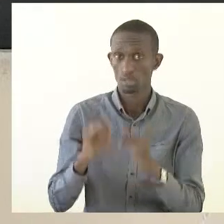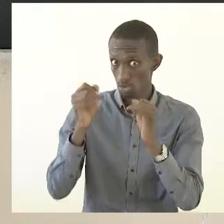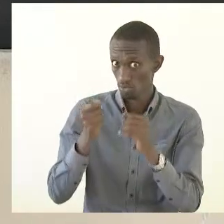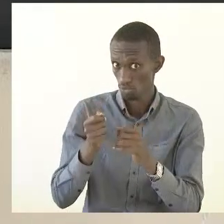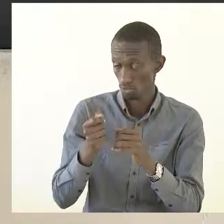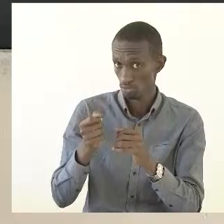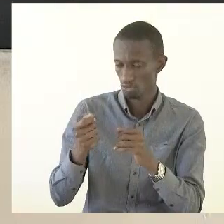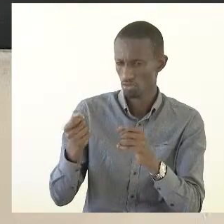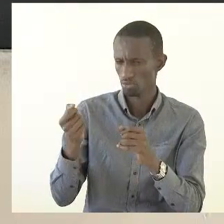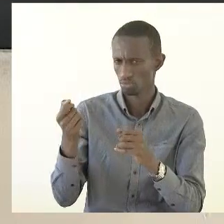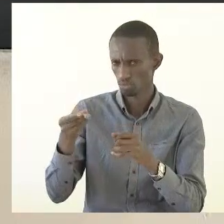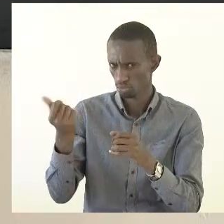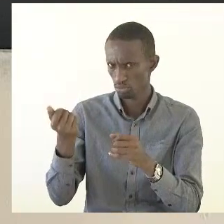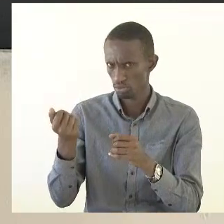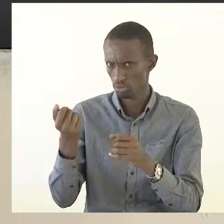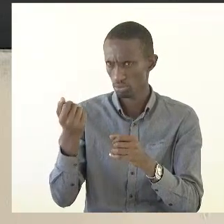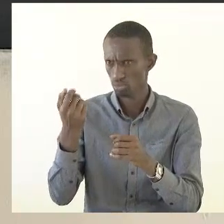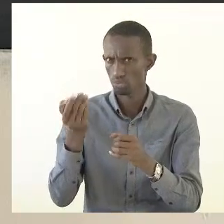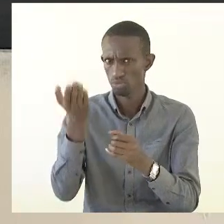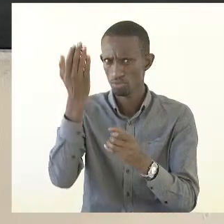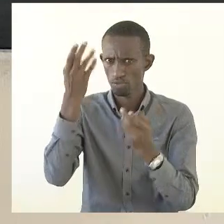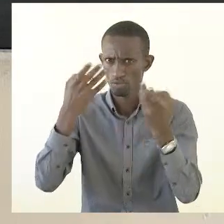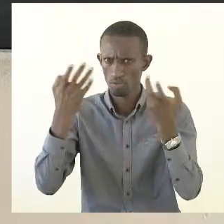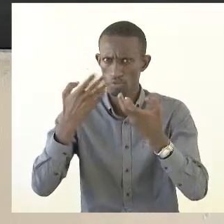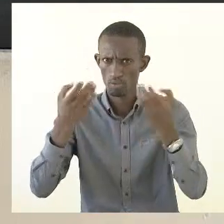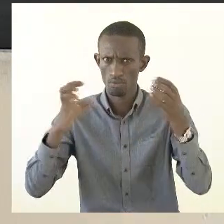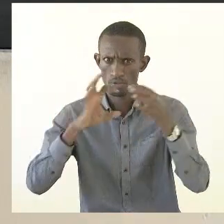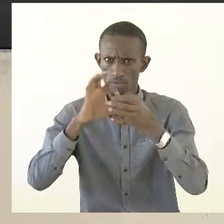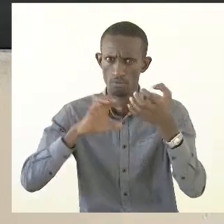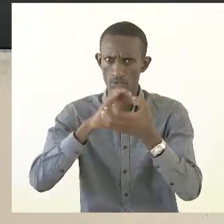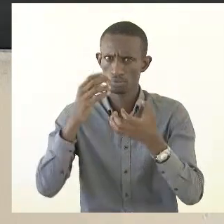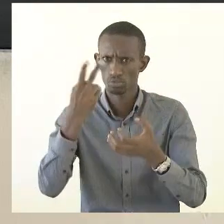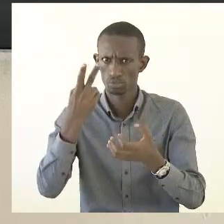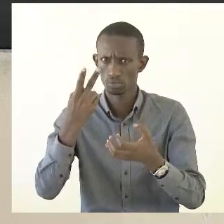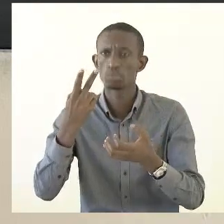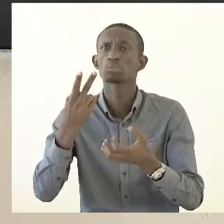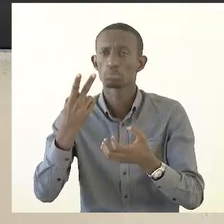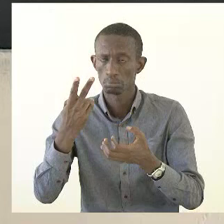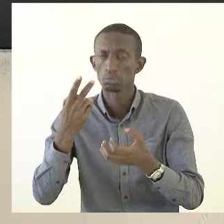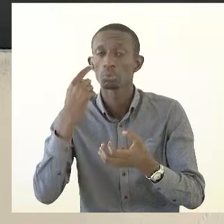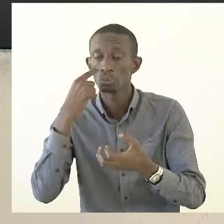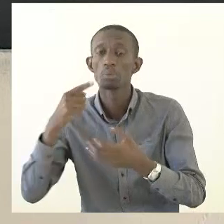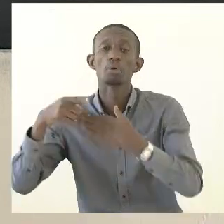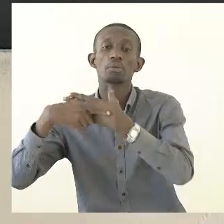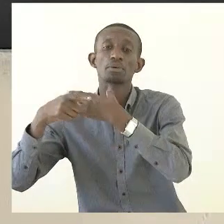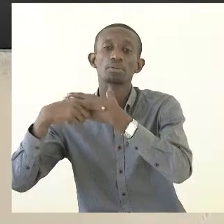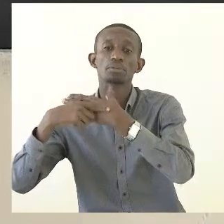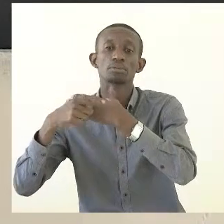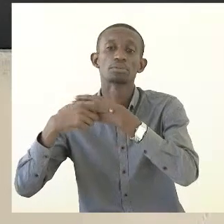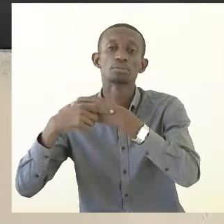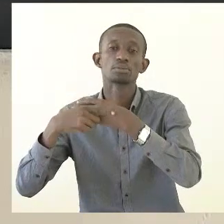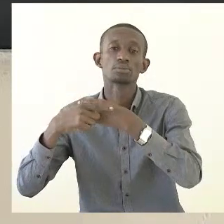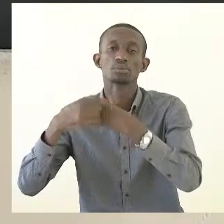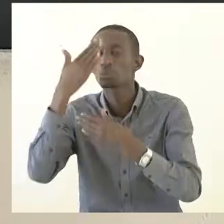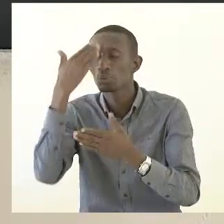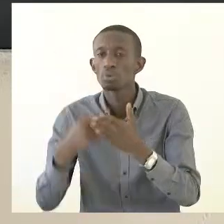put Bendix solution in a sucrose only, it tests negatively, because the bonds of